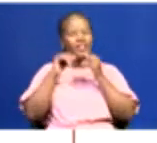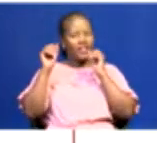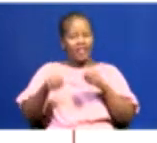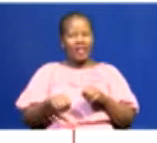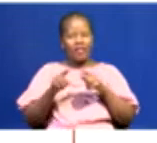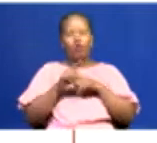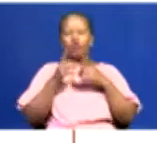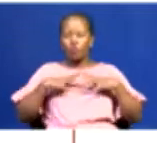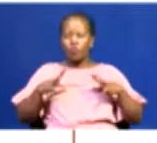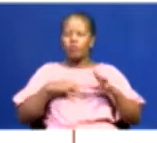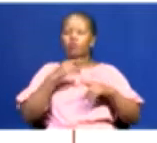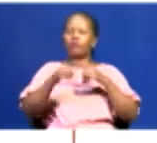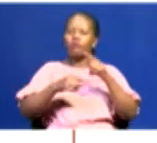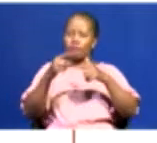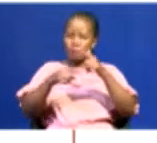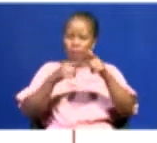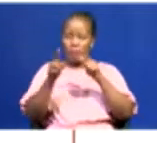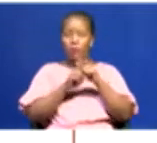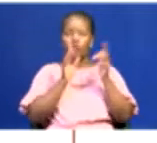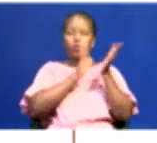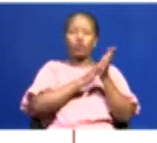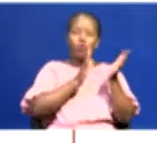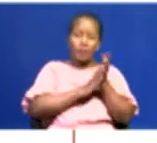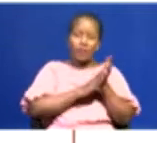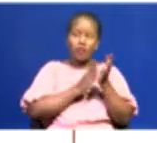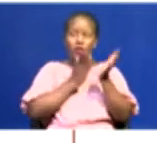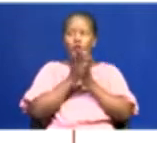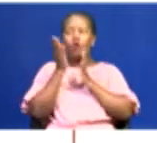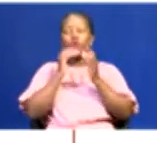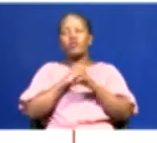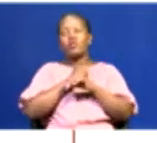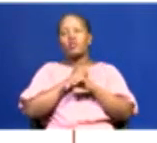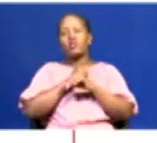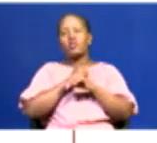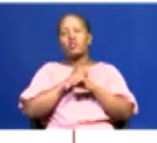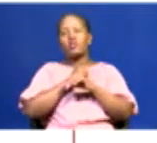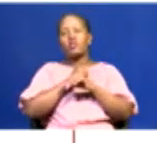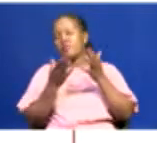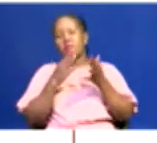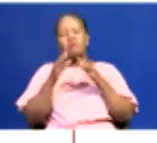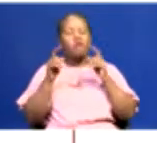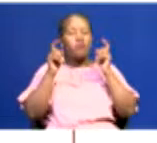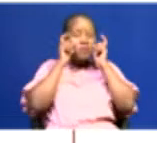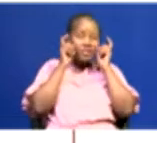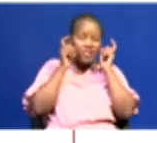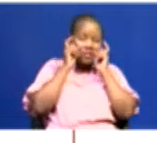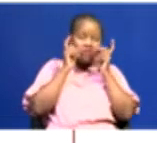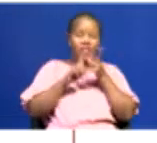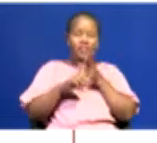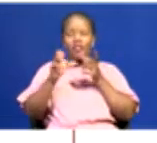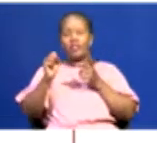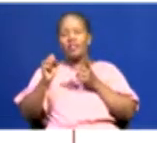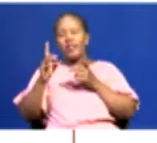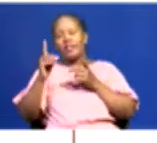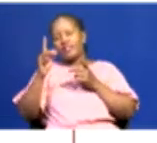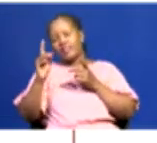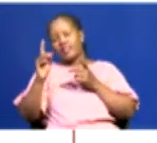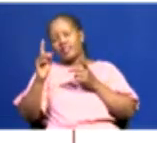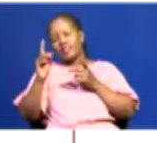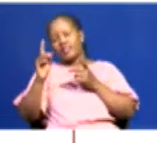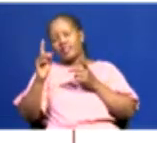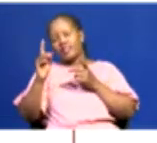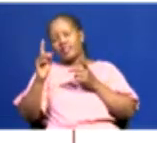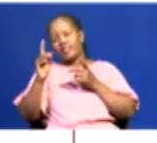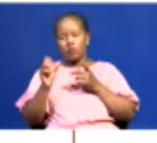continue to use it. And it's recommended in terms of dual protection against HIV, STDs, and then and